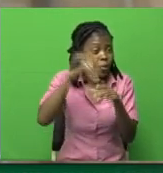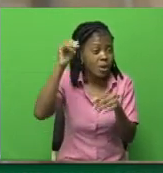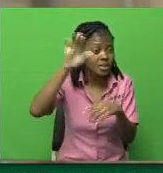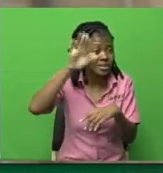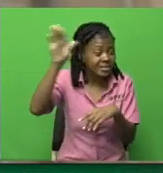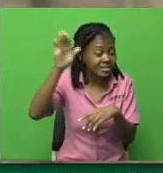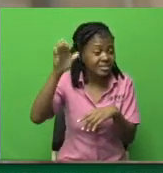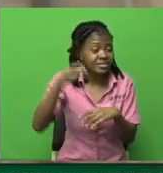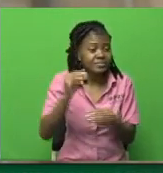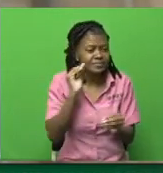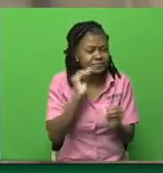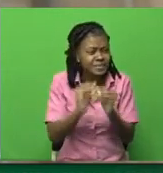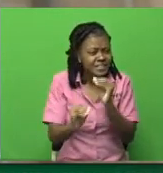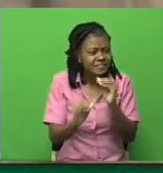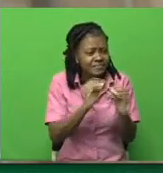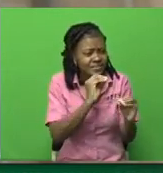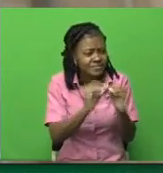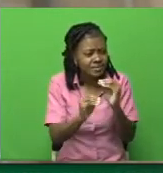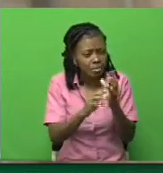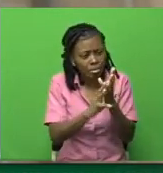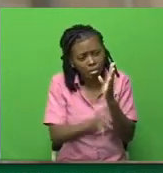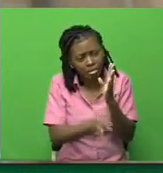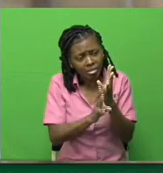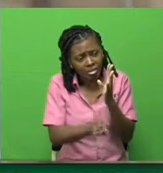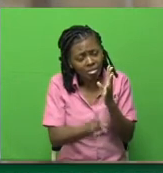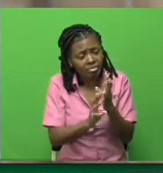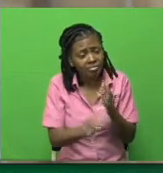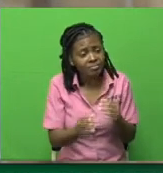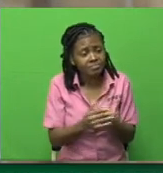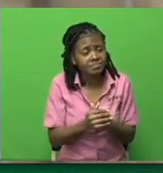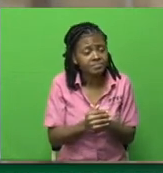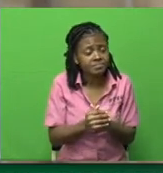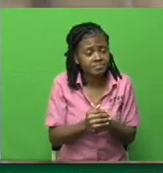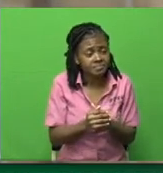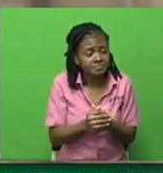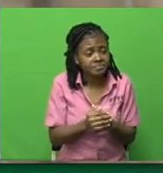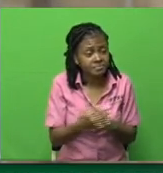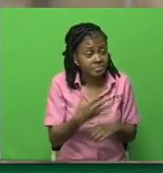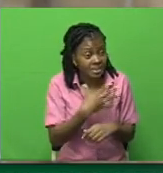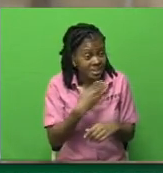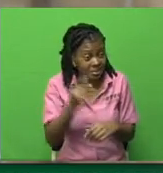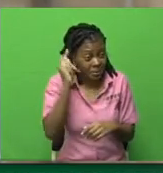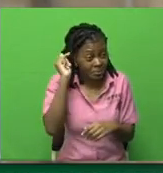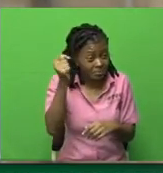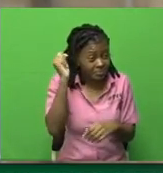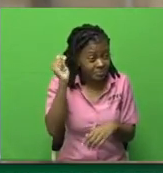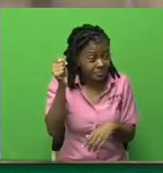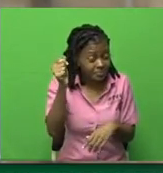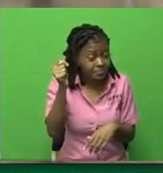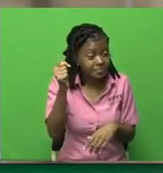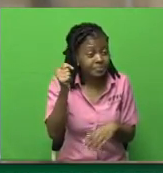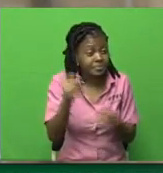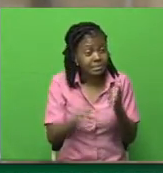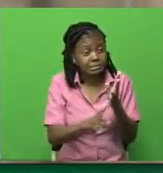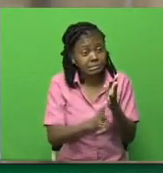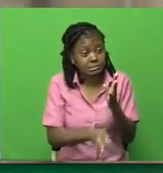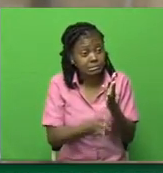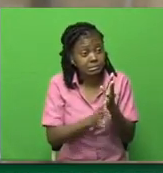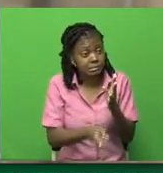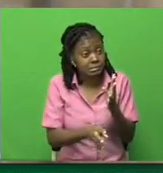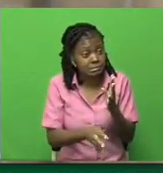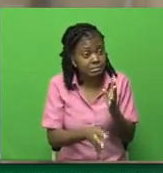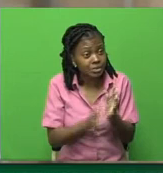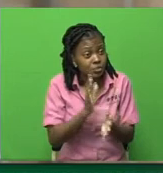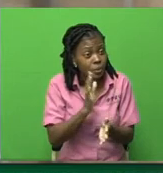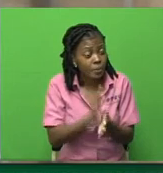on the distribution Network and so far I can tell you in Tobago the league backlog has been completely eradicated